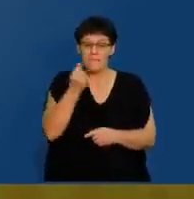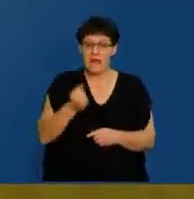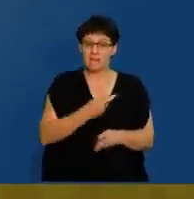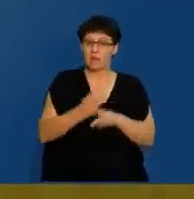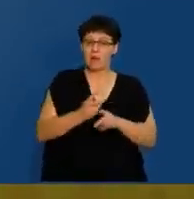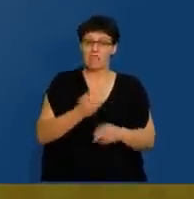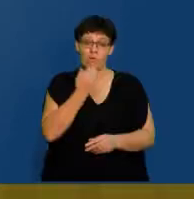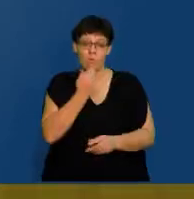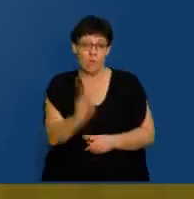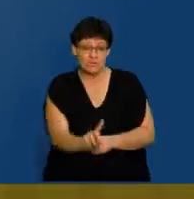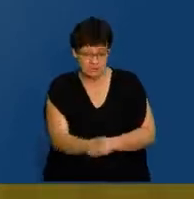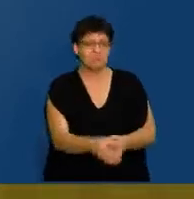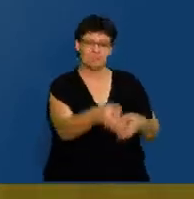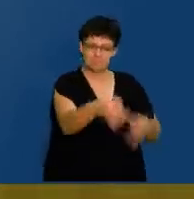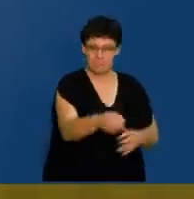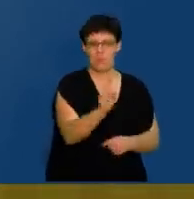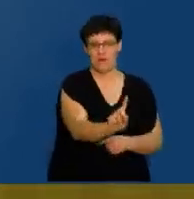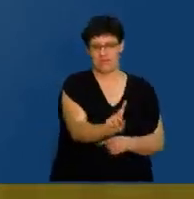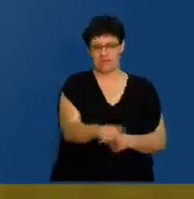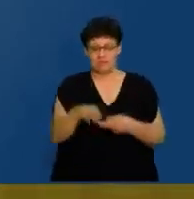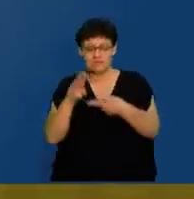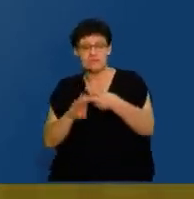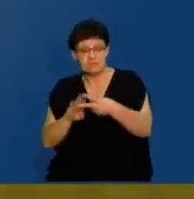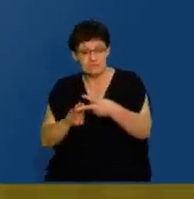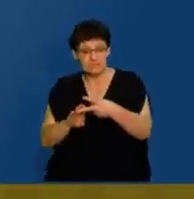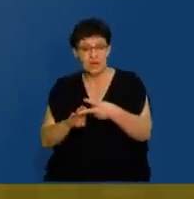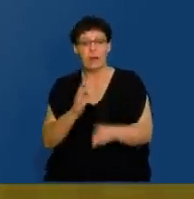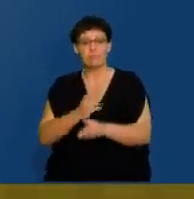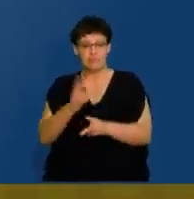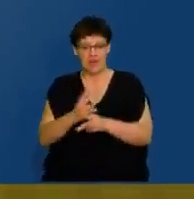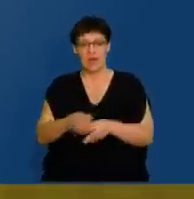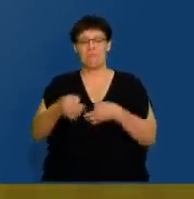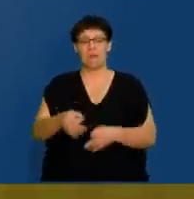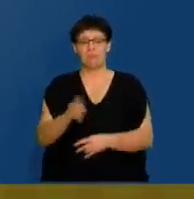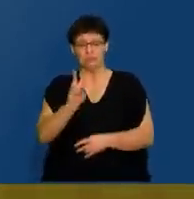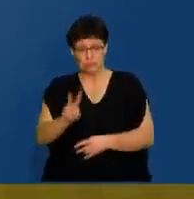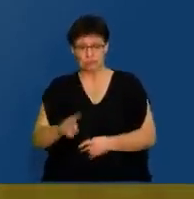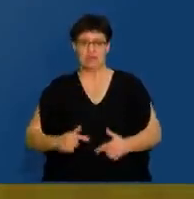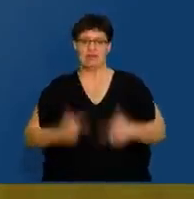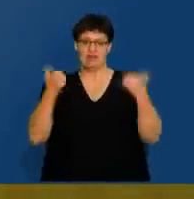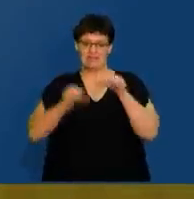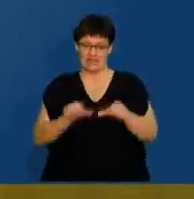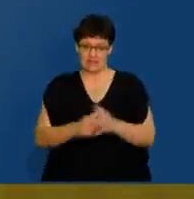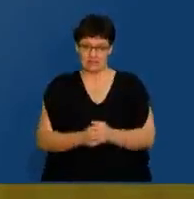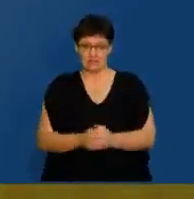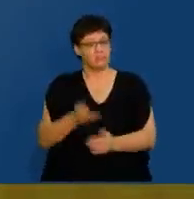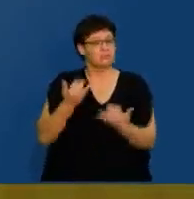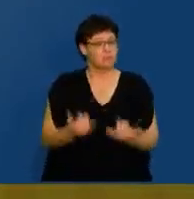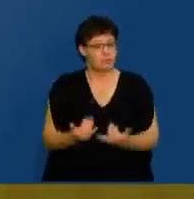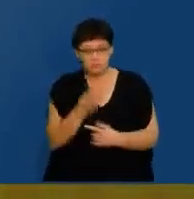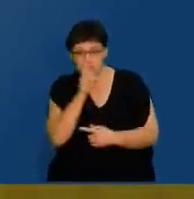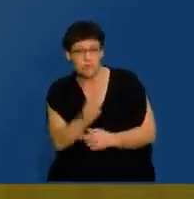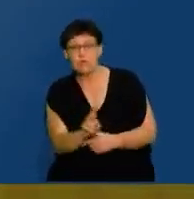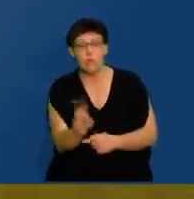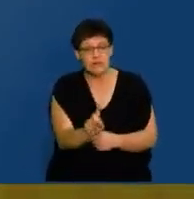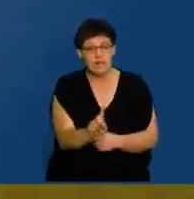1. Today we're going to spend some time looking at preparing you for Life Sciences paper 2. In this segment, we're going to look at the